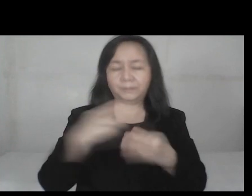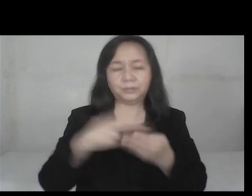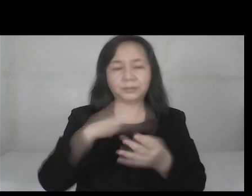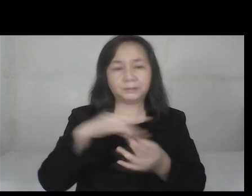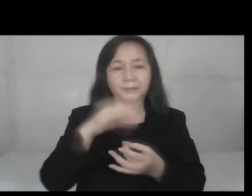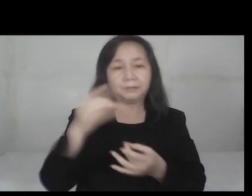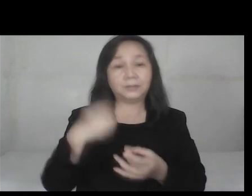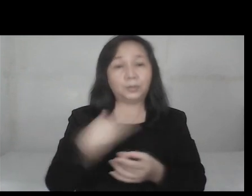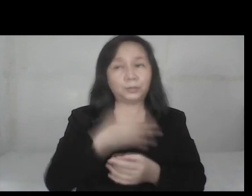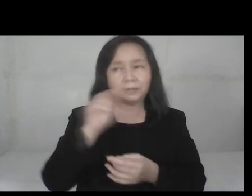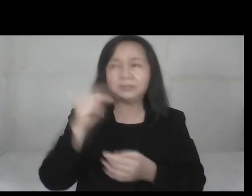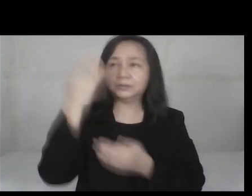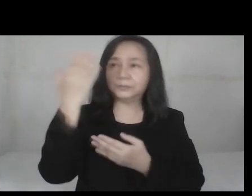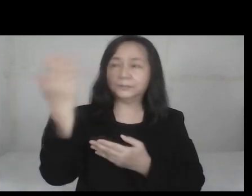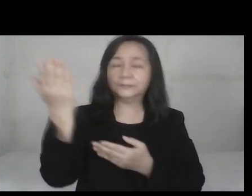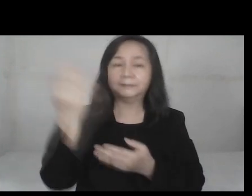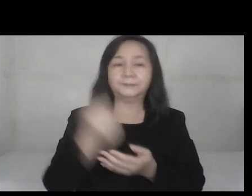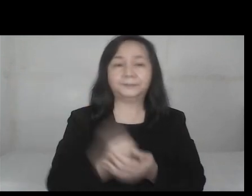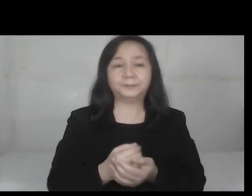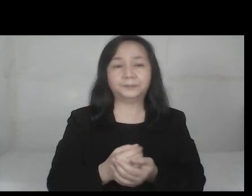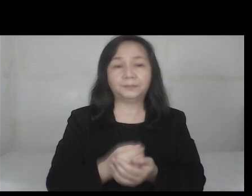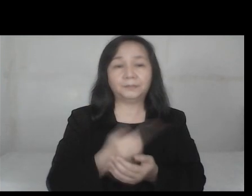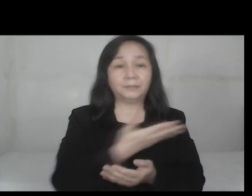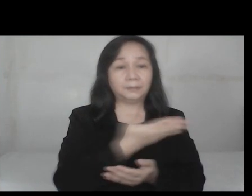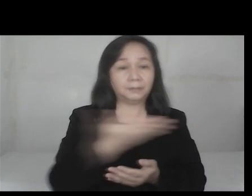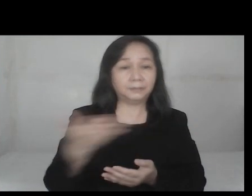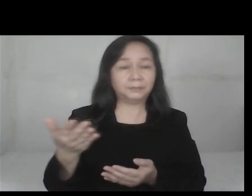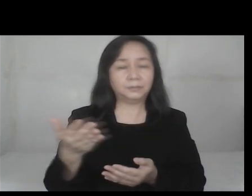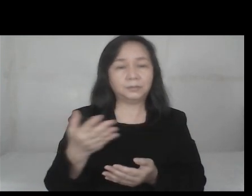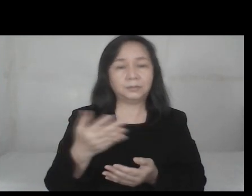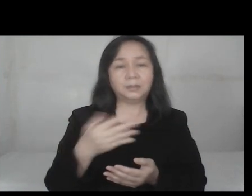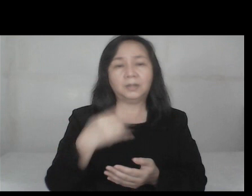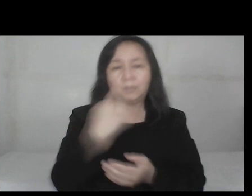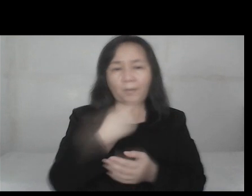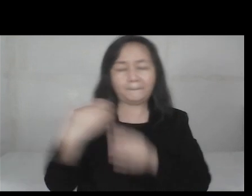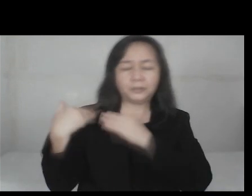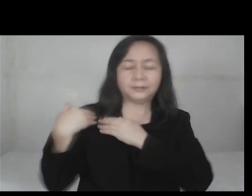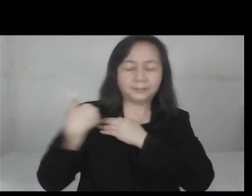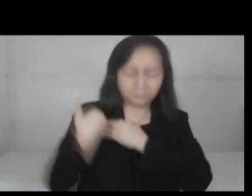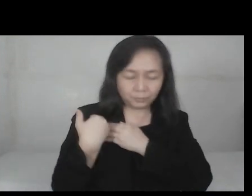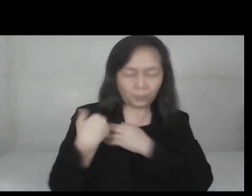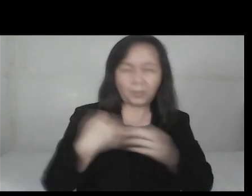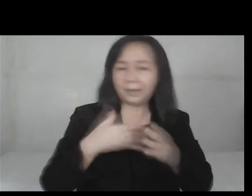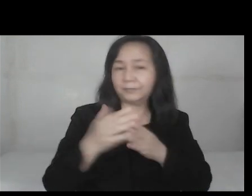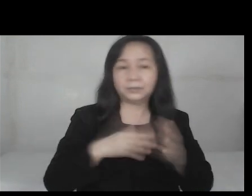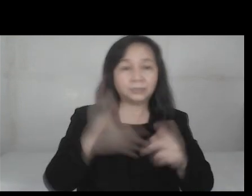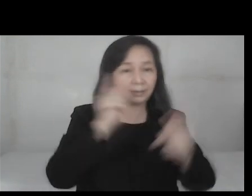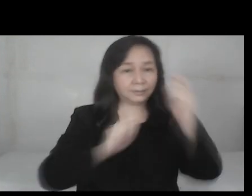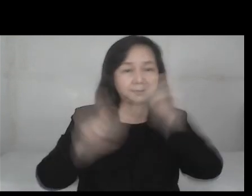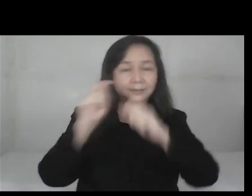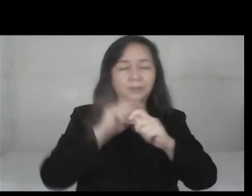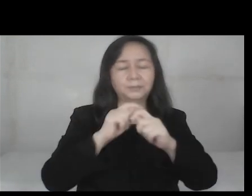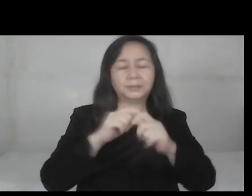Holy Spirit, we need you. That those among us, who are burdened with trials of whatever